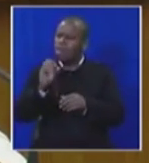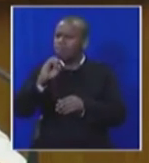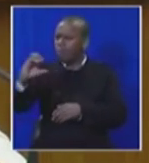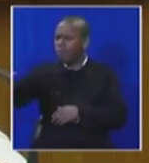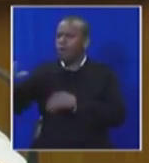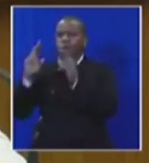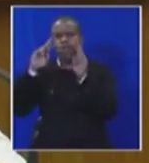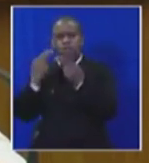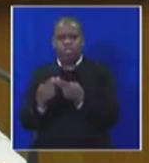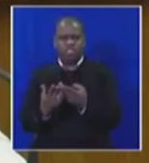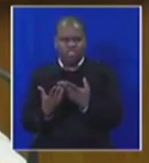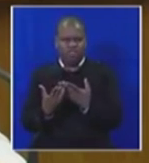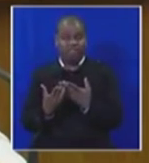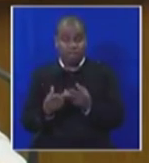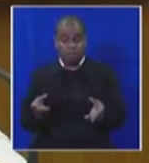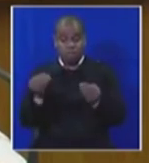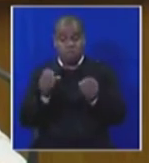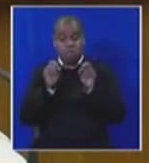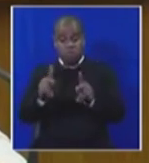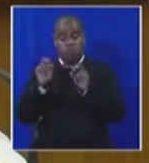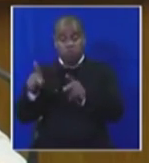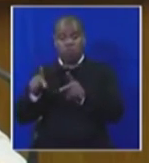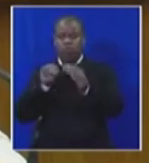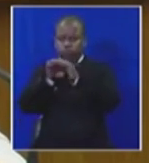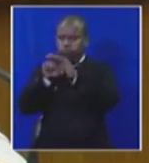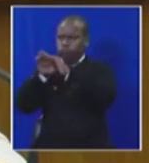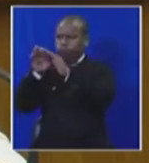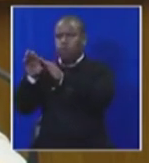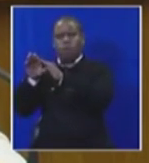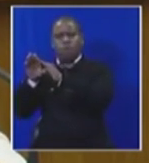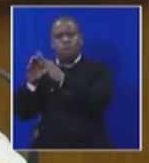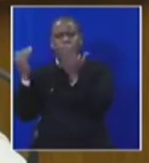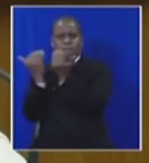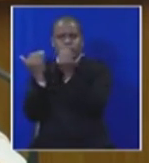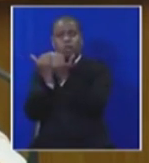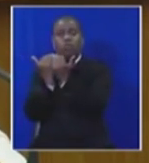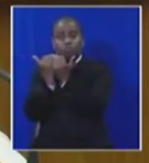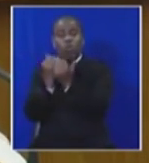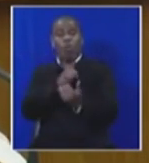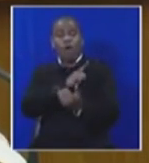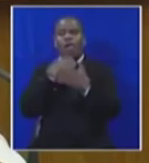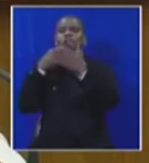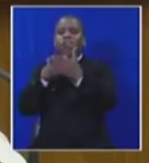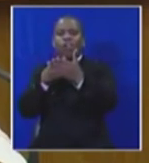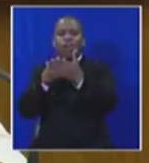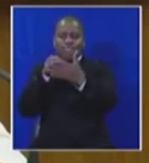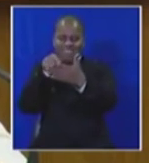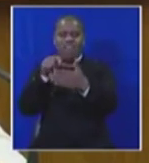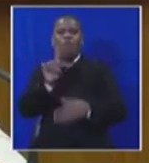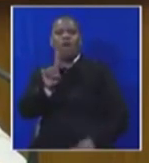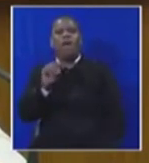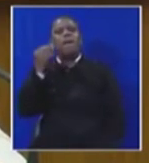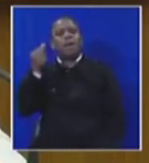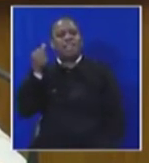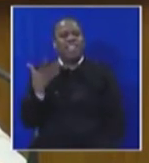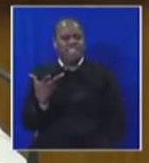South African should be denied the opportunity to pursue tertiary education because they do not have money. The manner in which our universities have